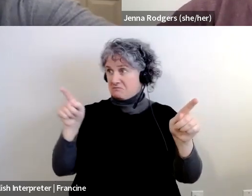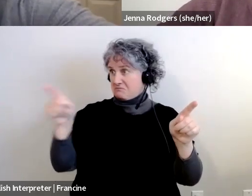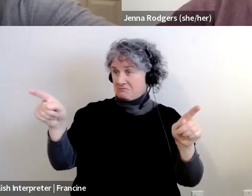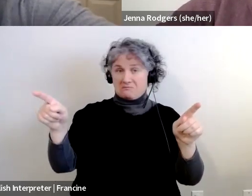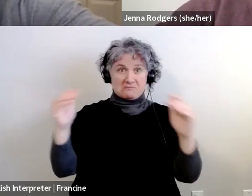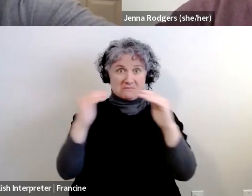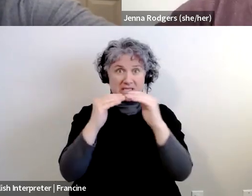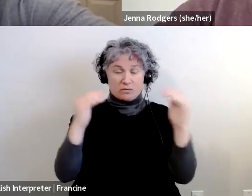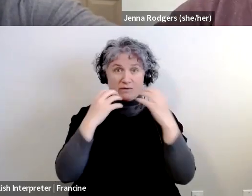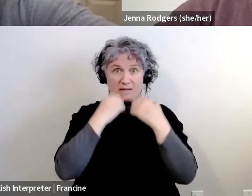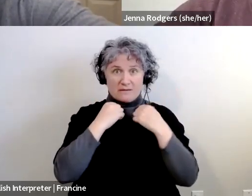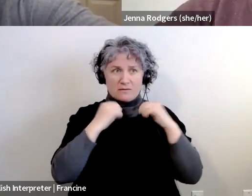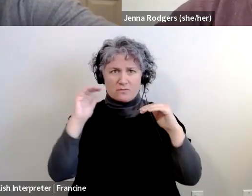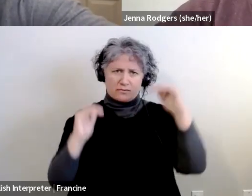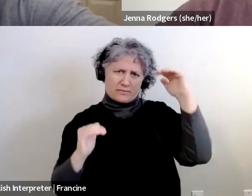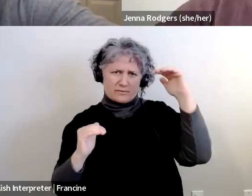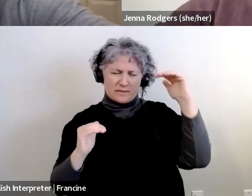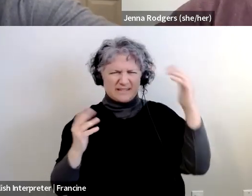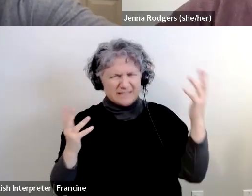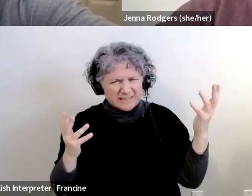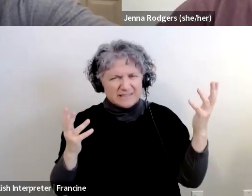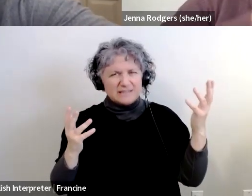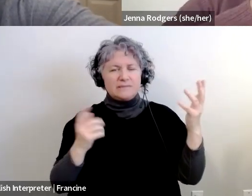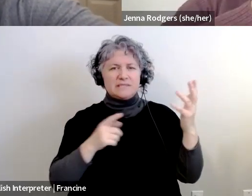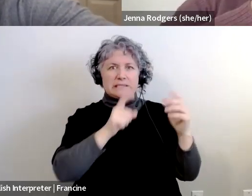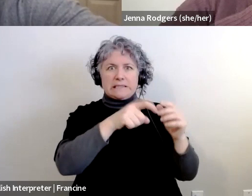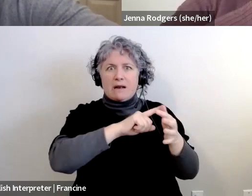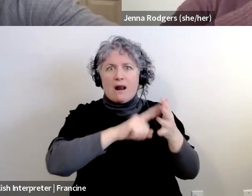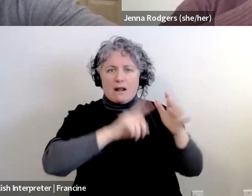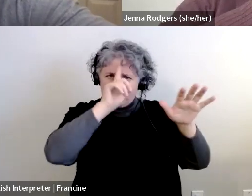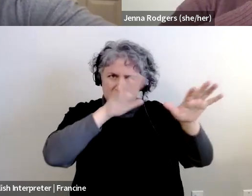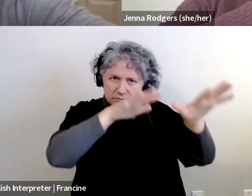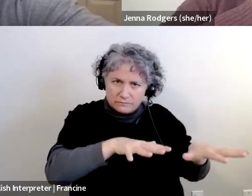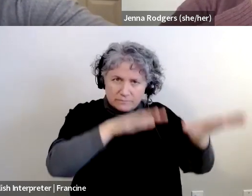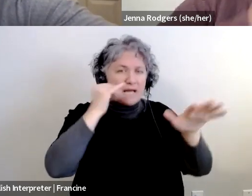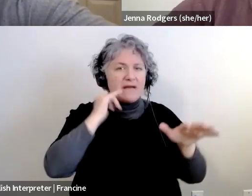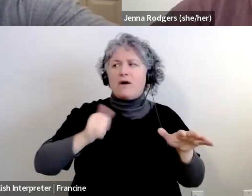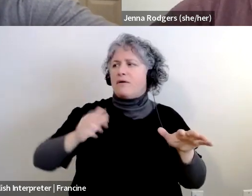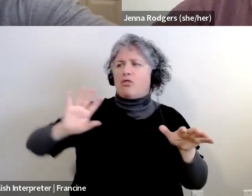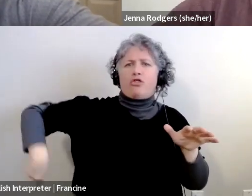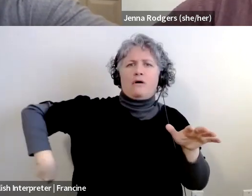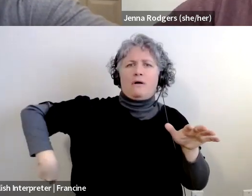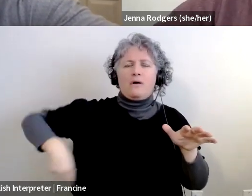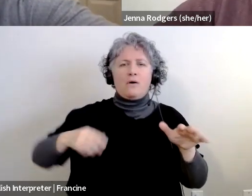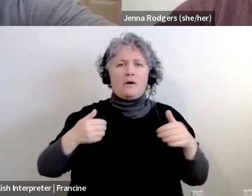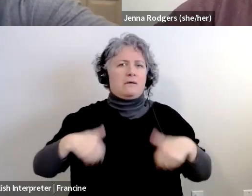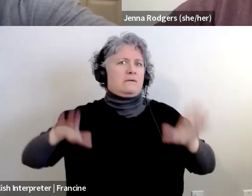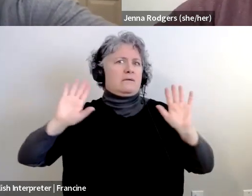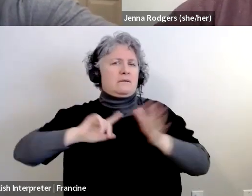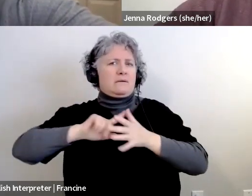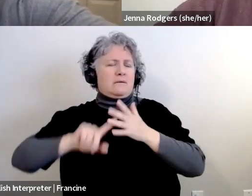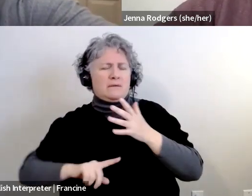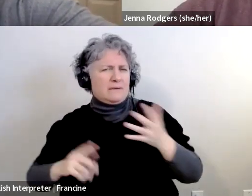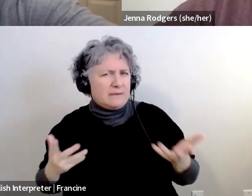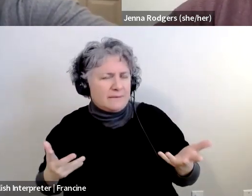this person is more valuable, so those needs will be catered to, even if it's at the sacrifice of other folks. So it's realizing